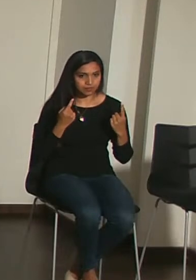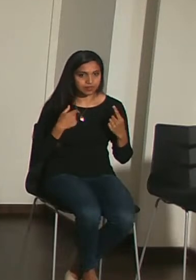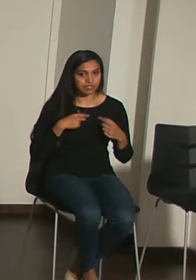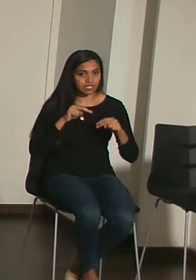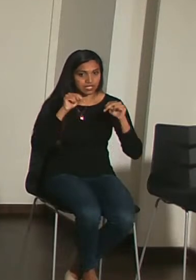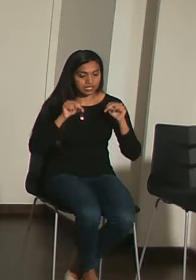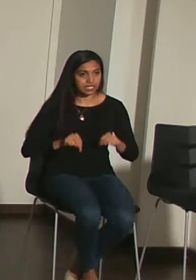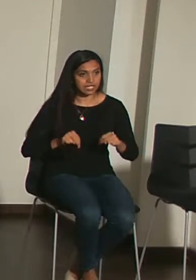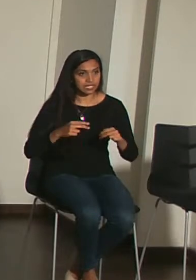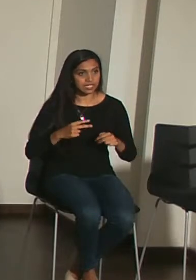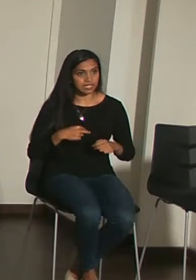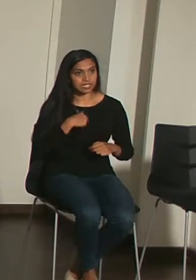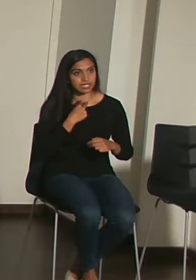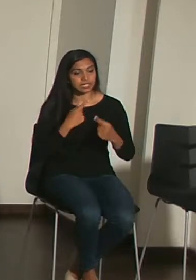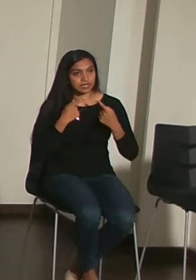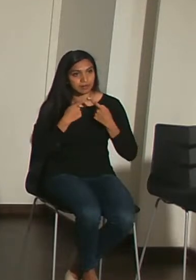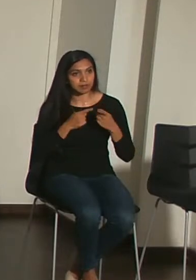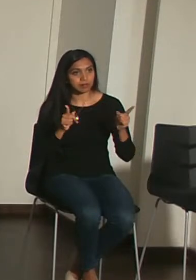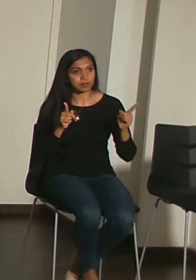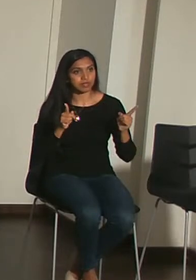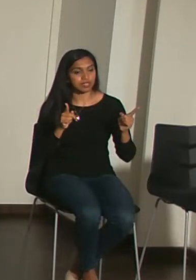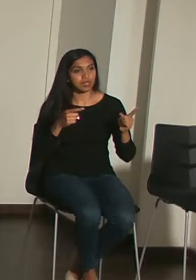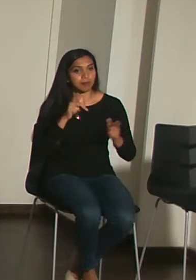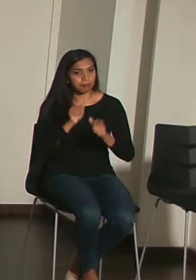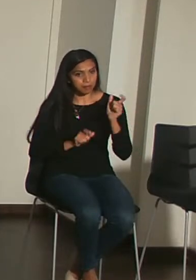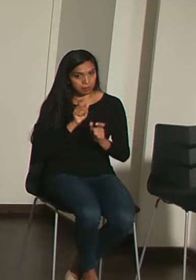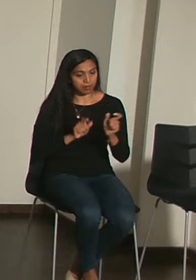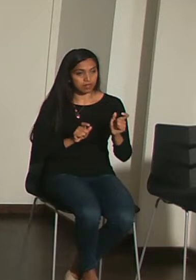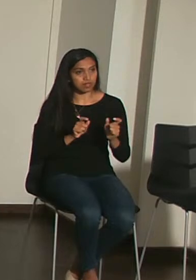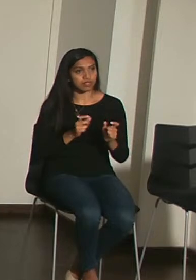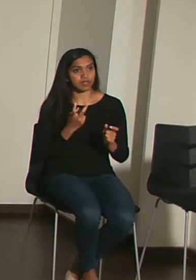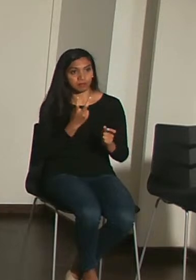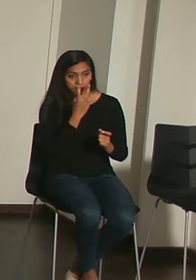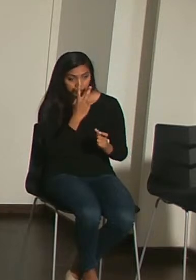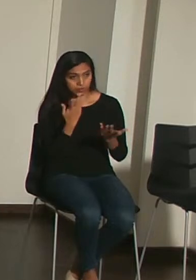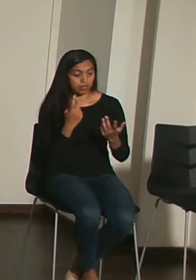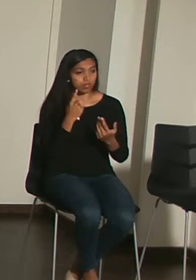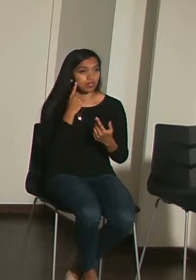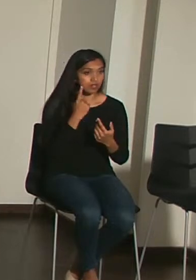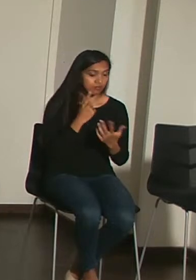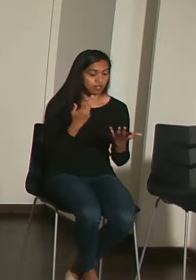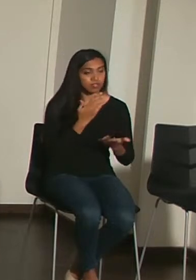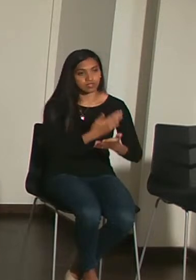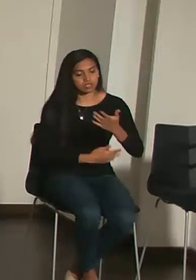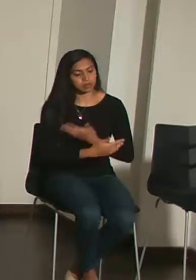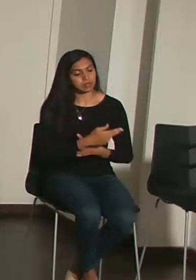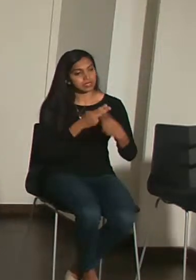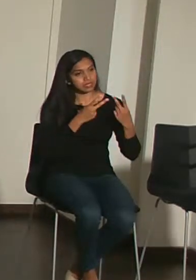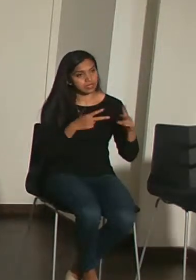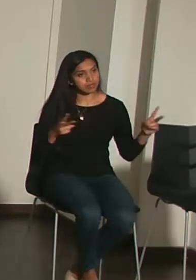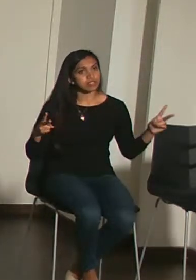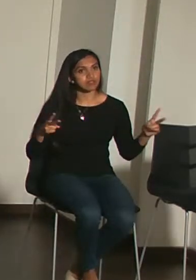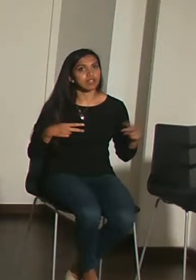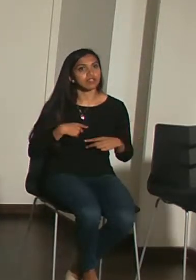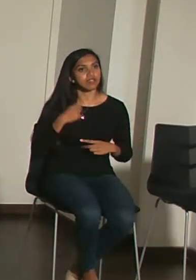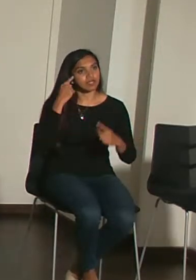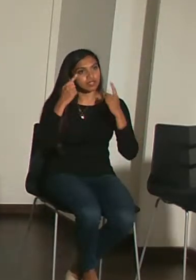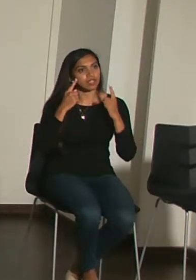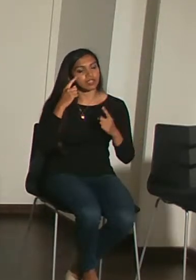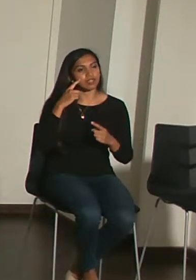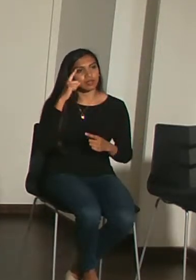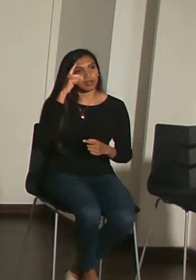to speak of and cater to people with visual impairment and any other kind of disability, and I've